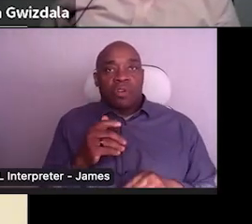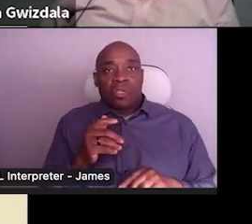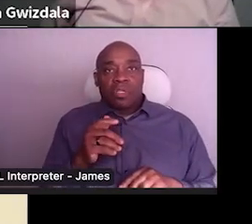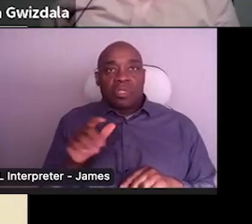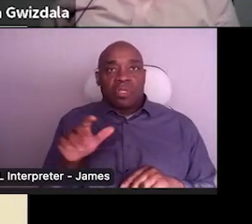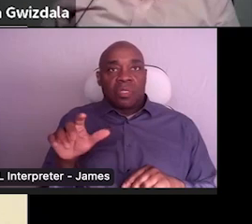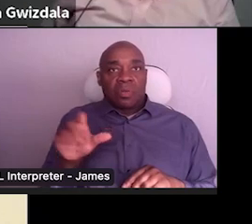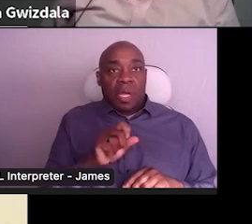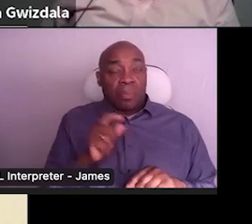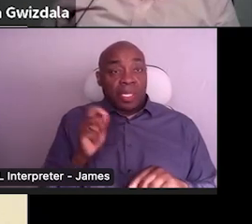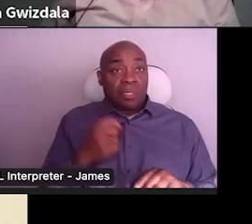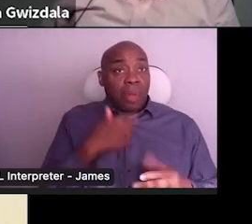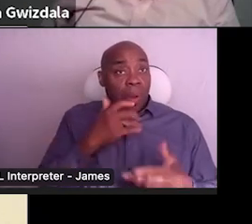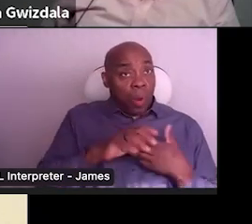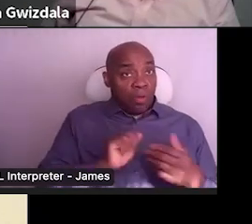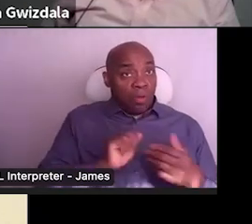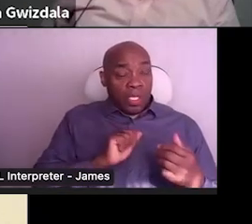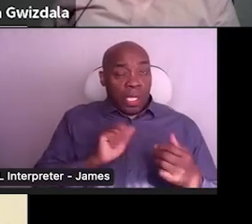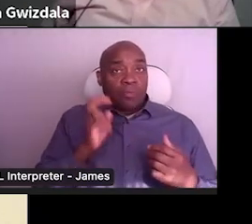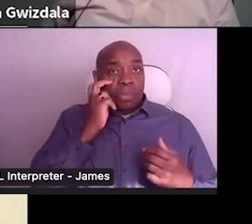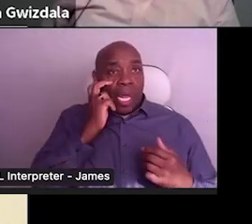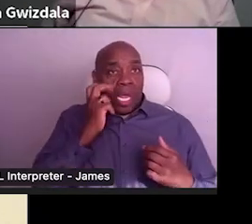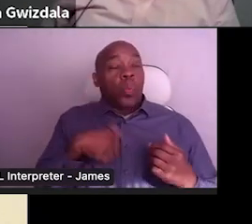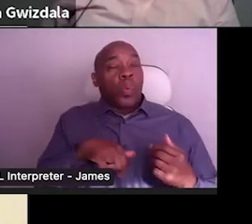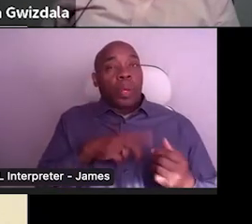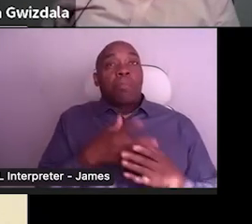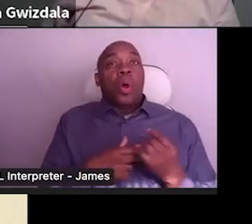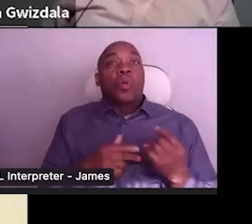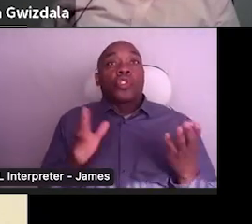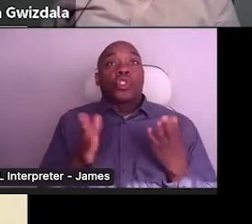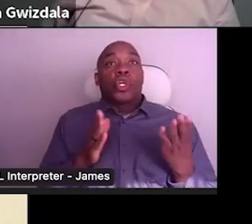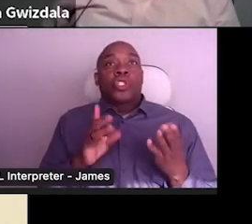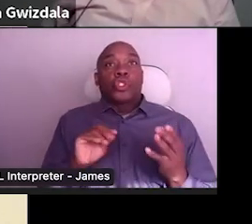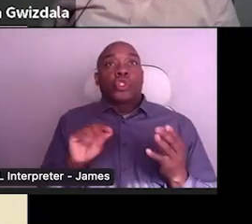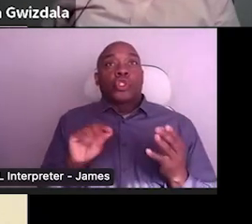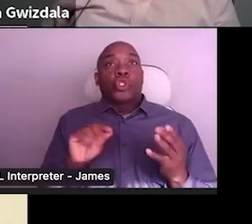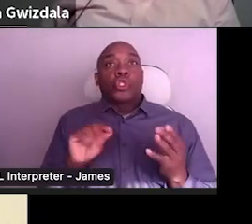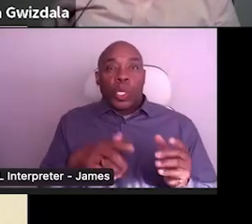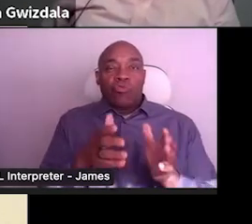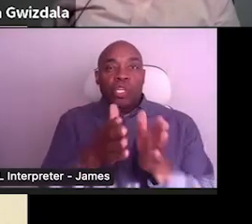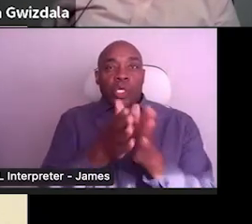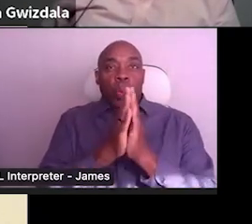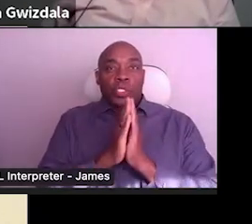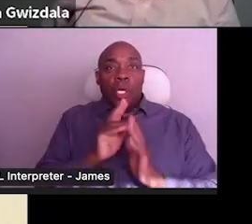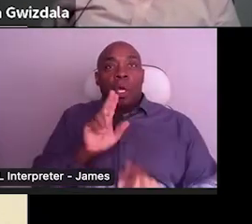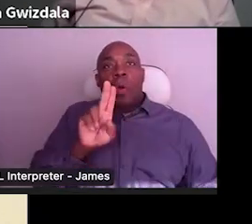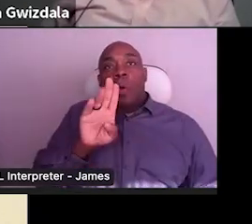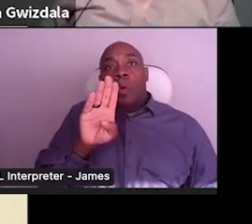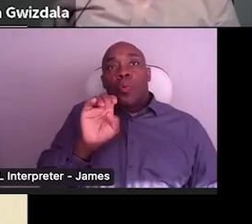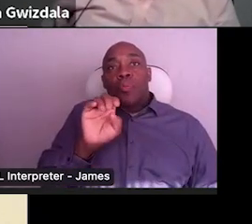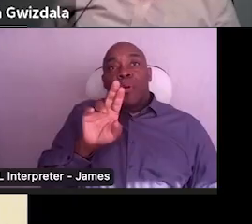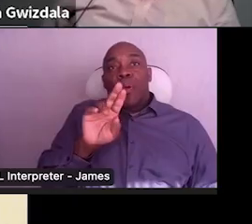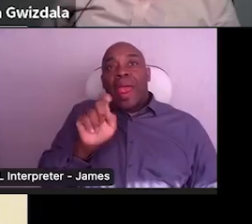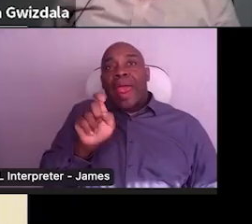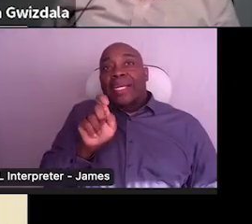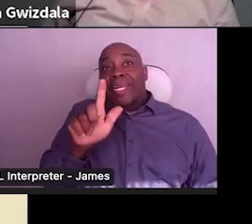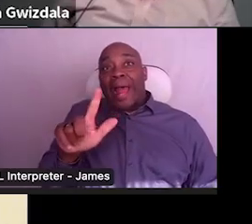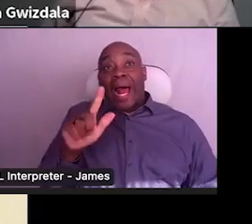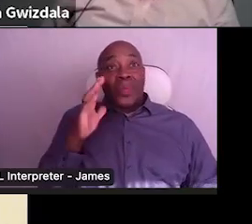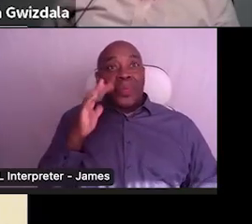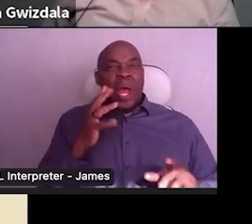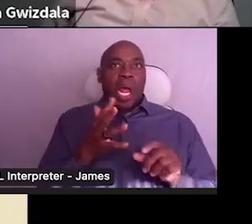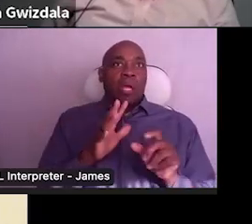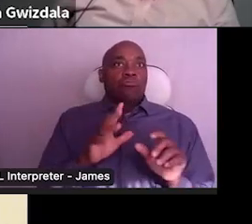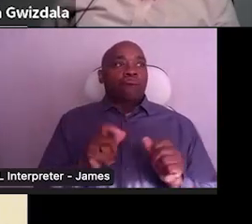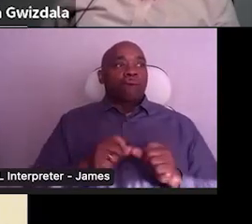got one that would take us because my wife and I are both blind, and we both have service dogs, and we specifically requested an Uber XL